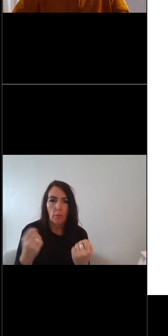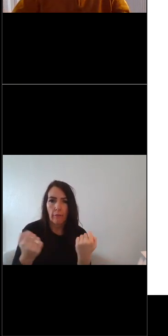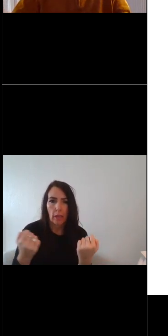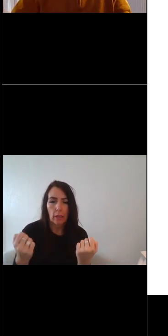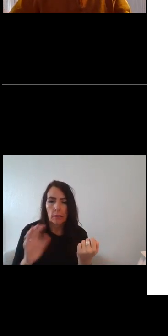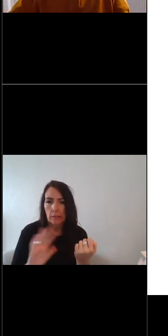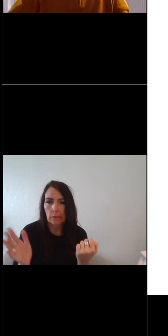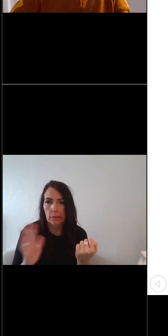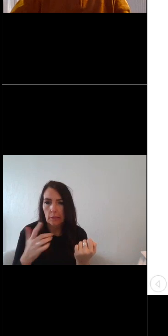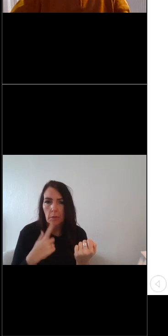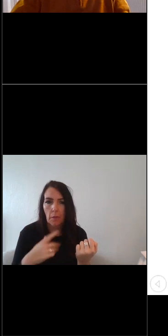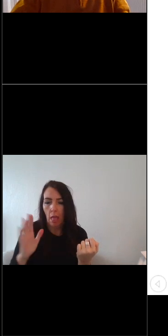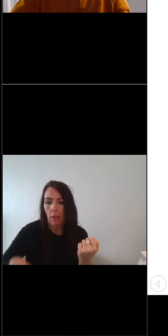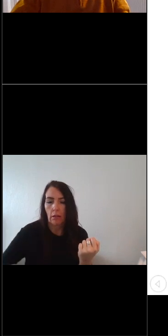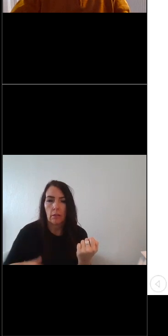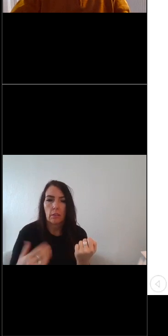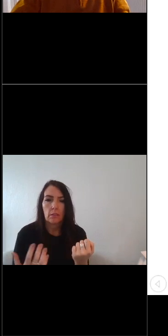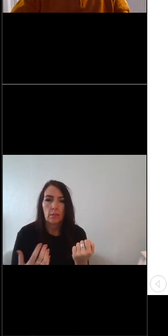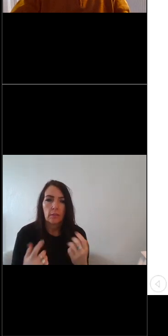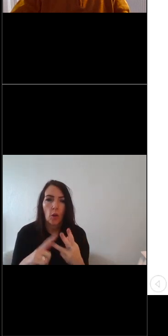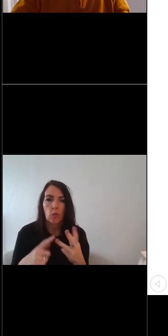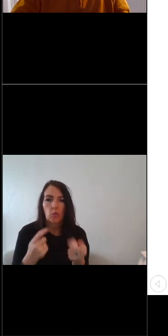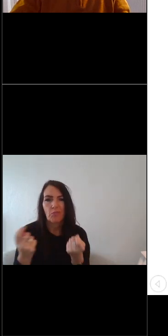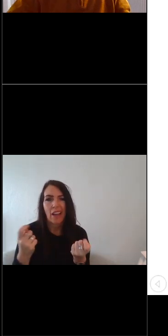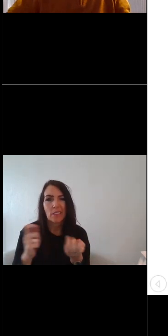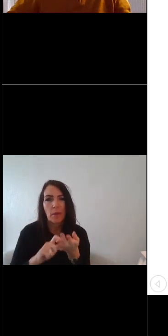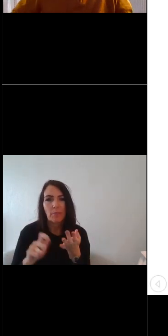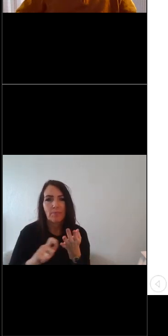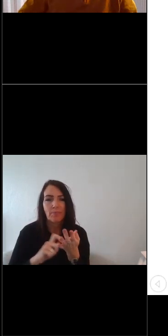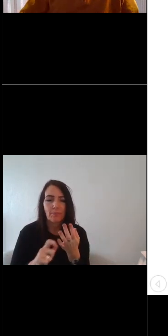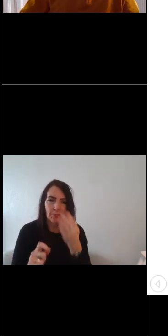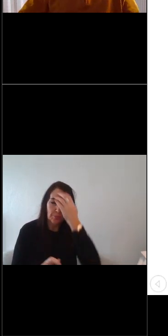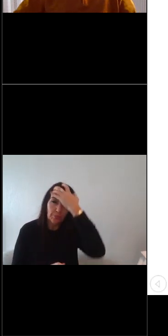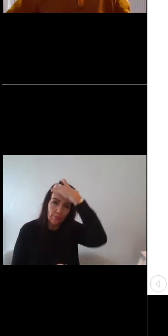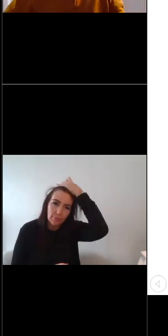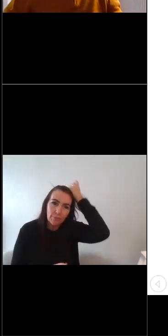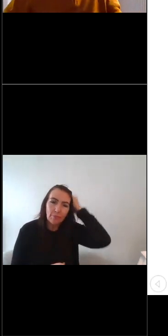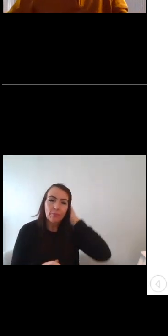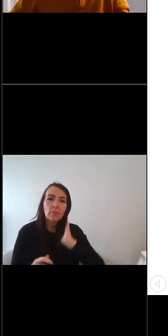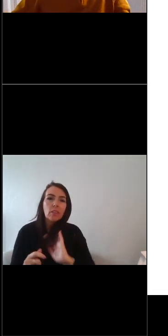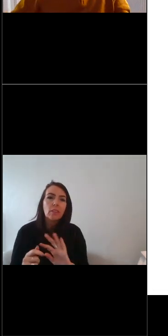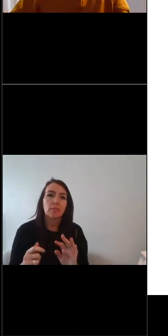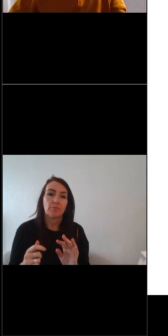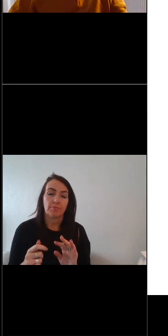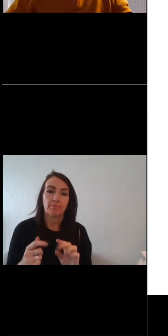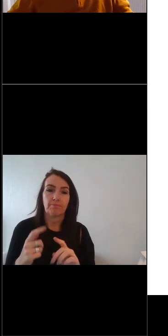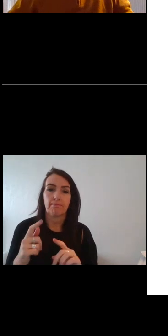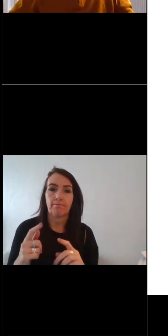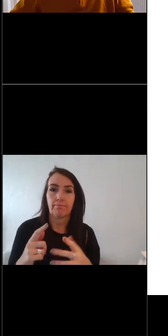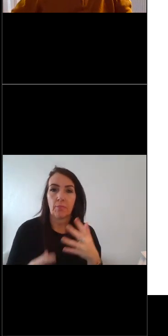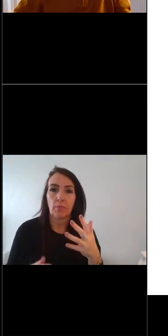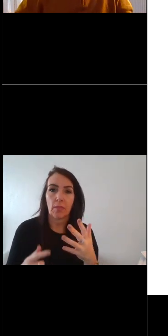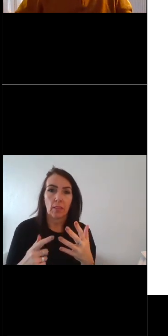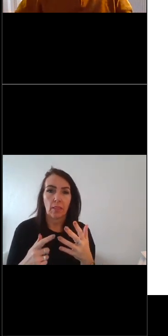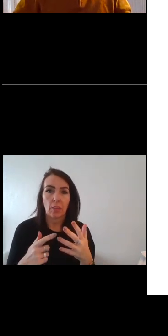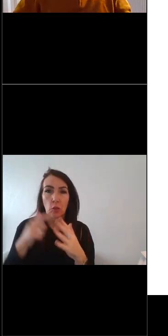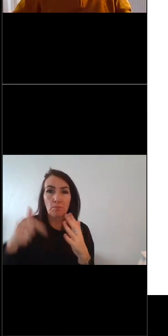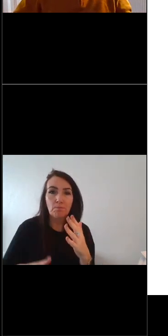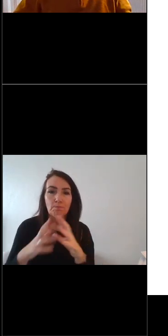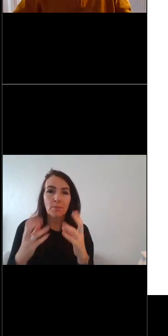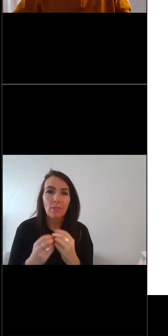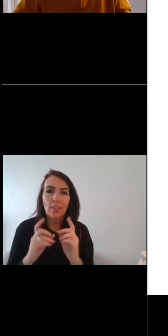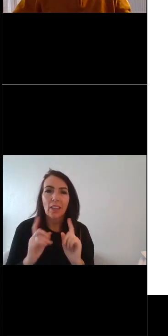leavers. And of course, there's the admin that goes with it too. So just to close, obviously I've not been able to touch in tremendous detail on any